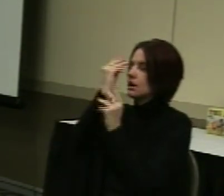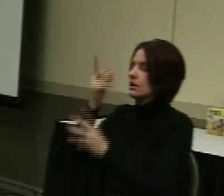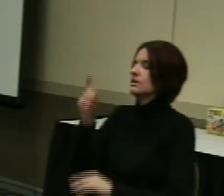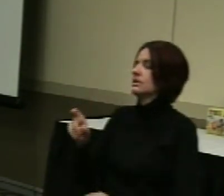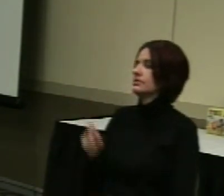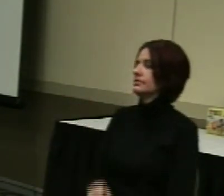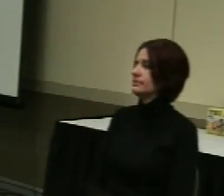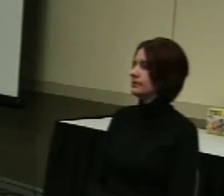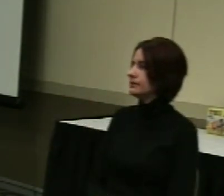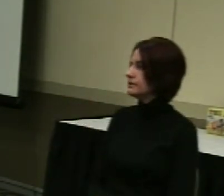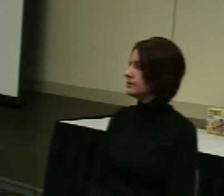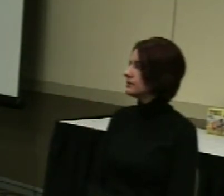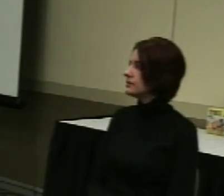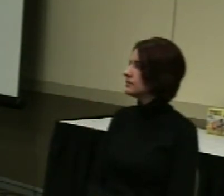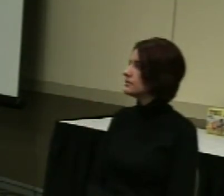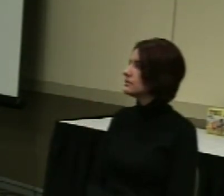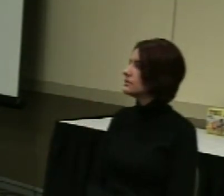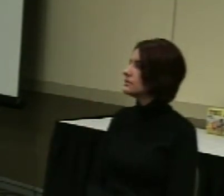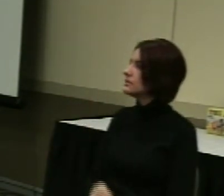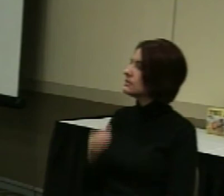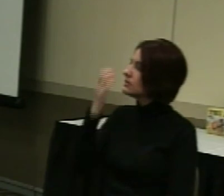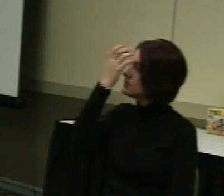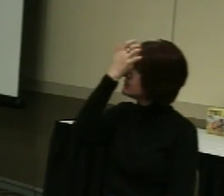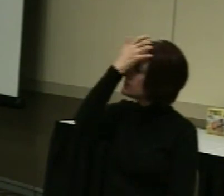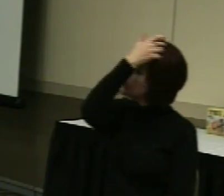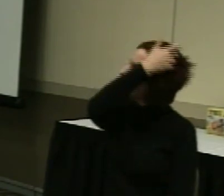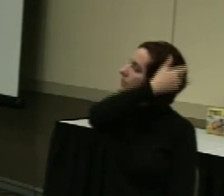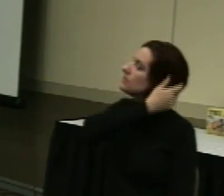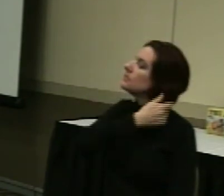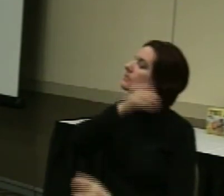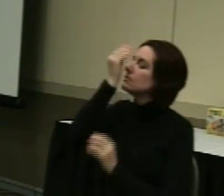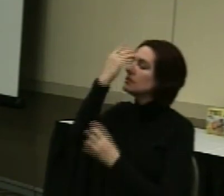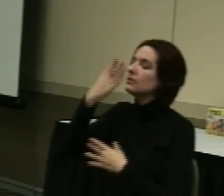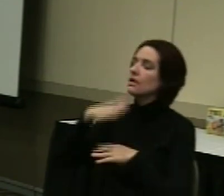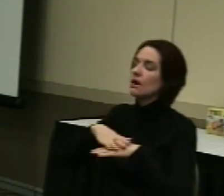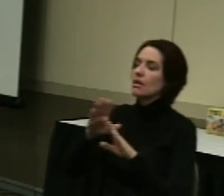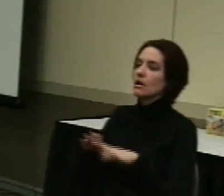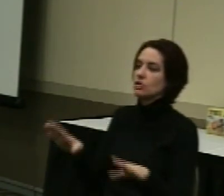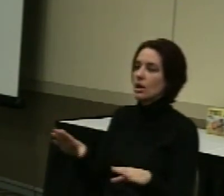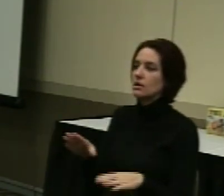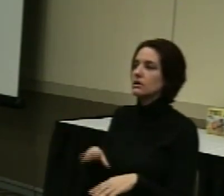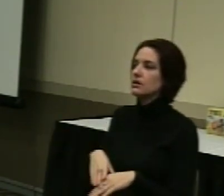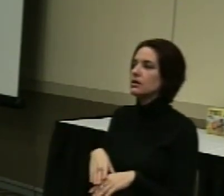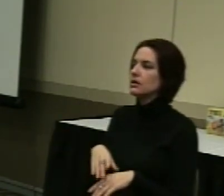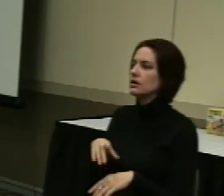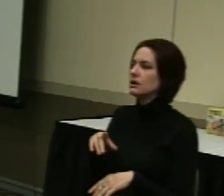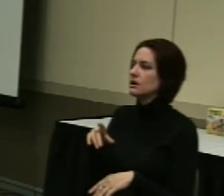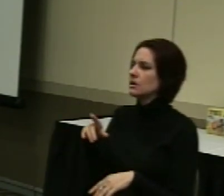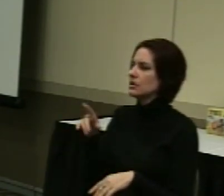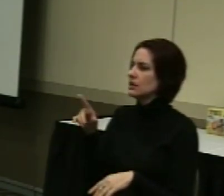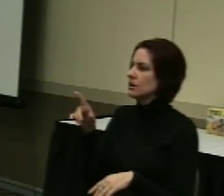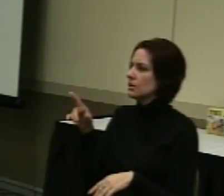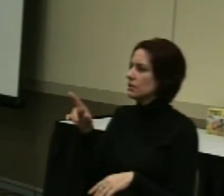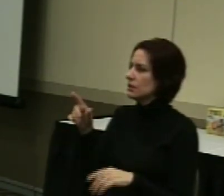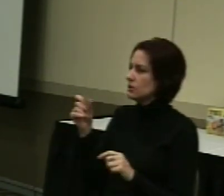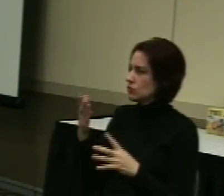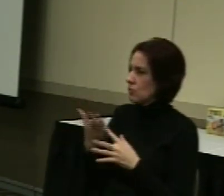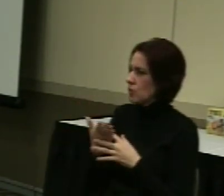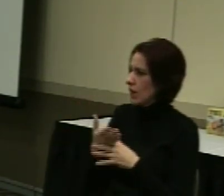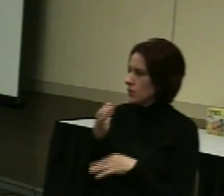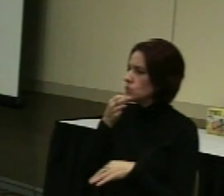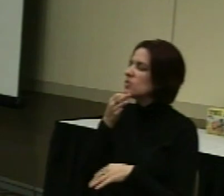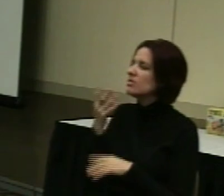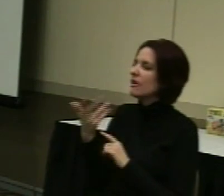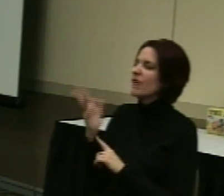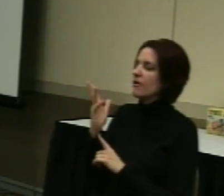Data on the child, and we have our little Susan, and I know there's a little break. Is there Sherry coming up here very shortly? About 5 minutes. Yes, thank you so much. Data